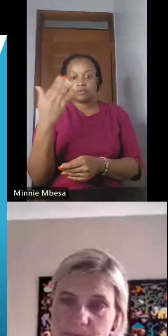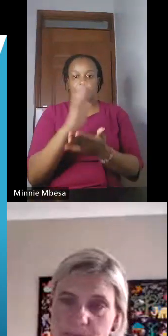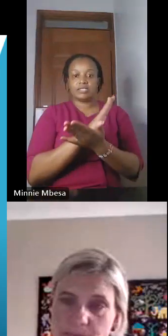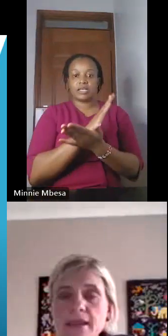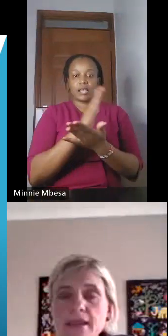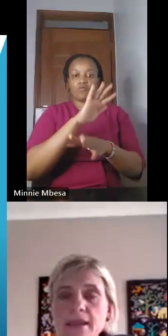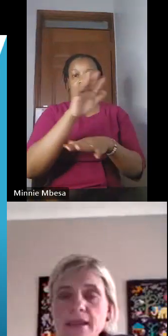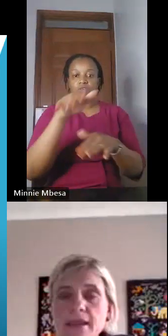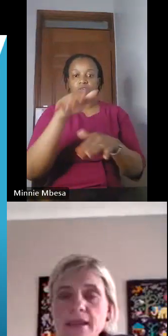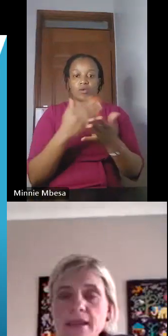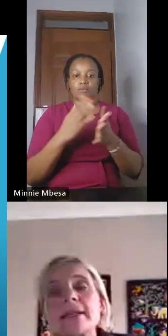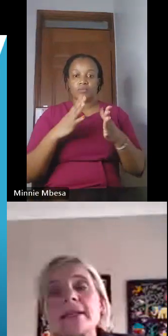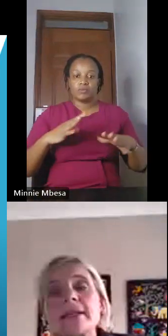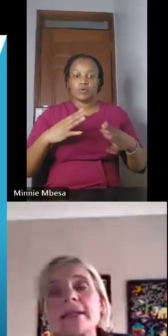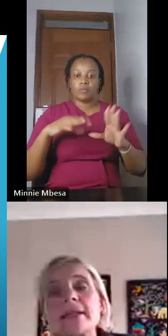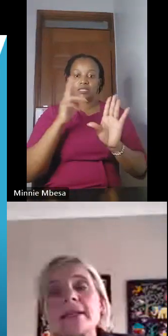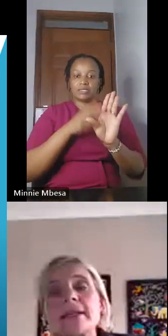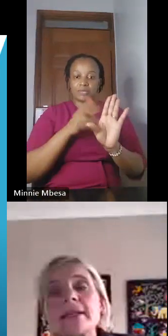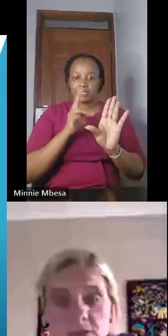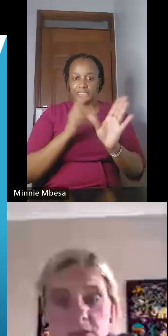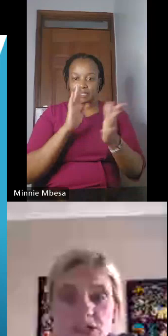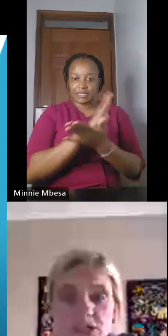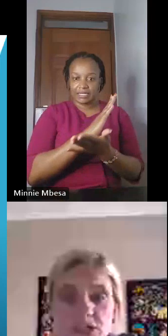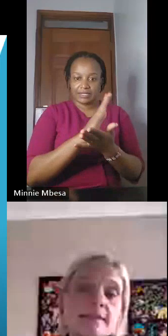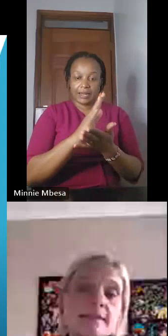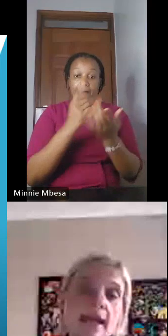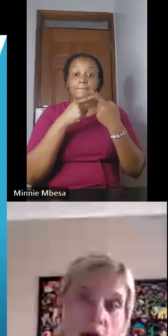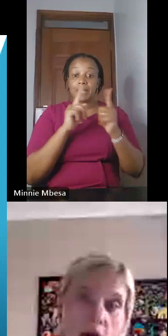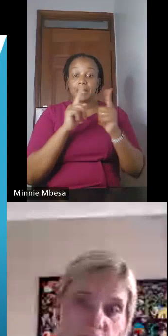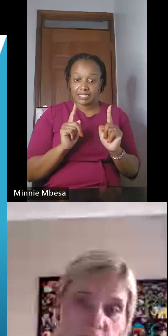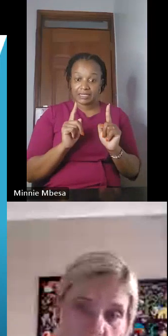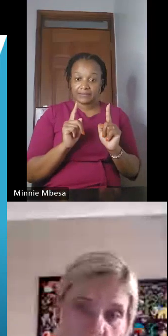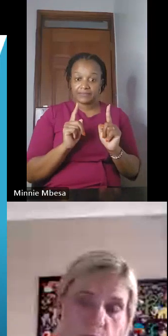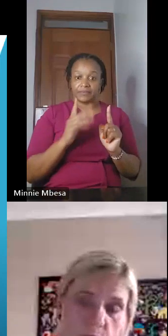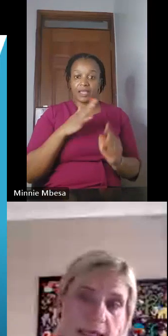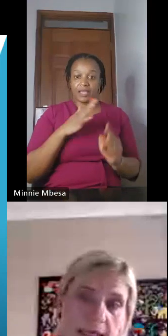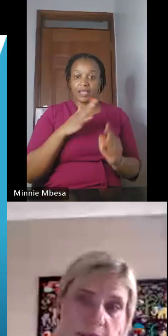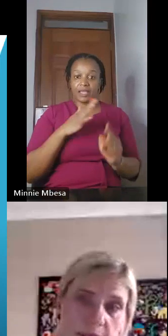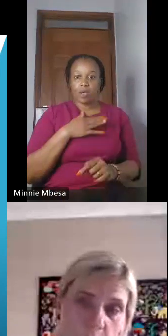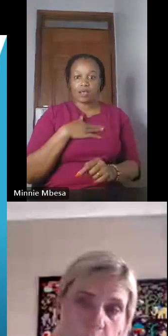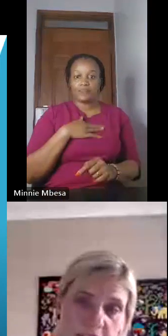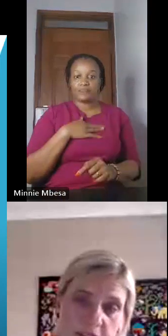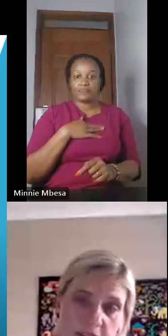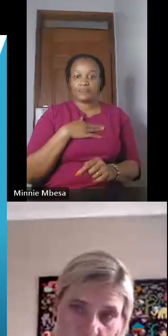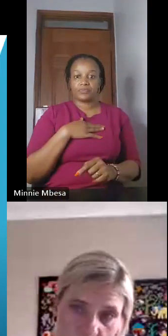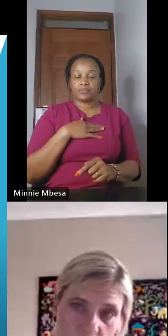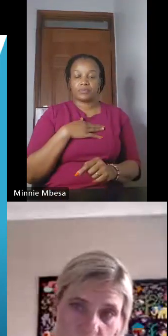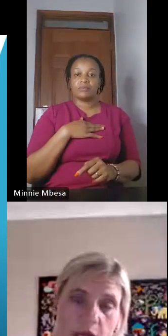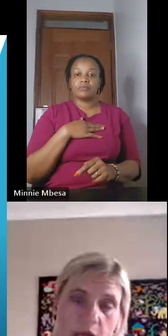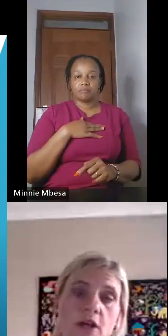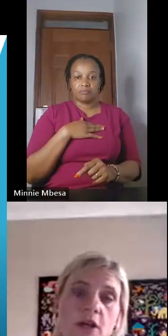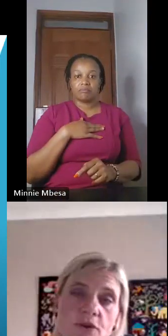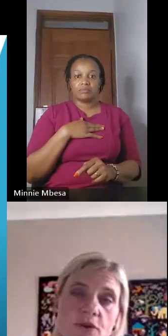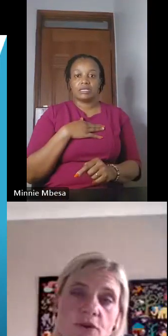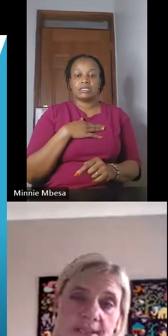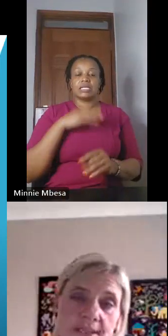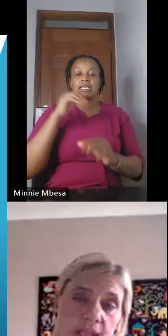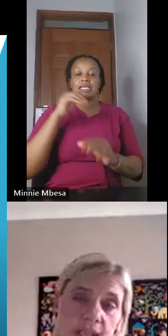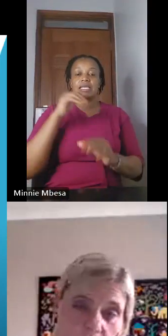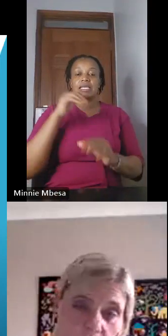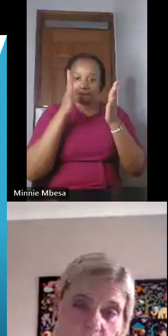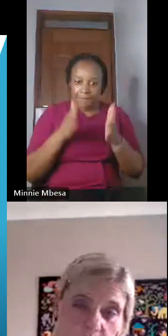session. But our scholarship is an onshore, in-person scholarship. So